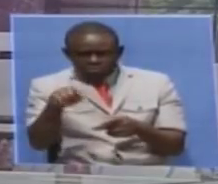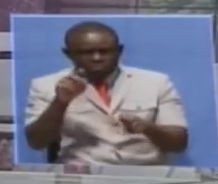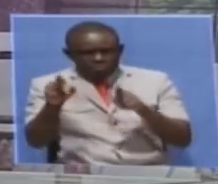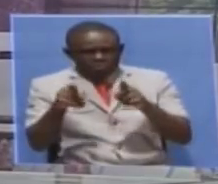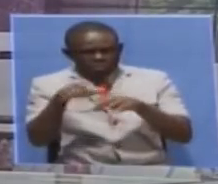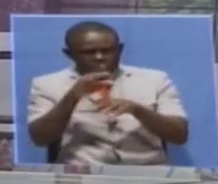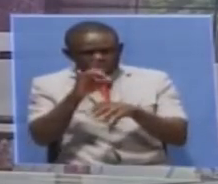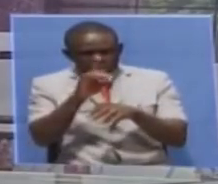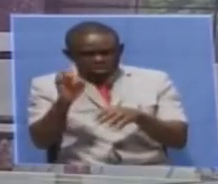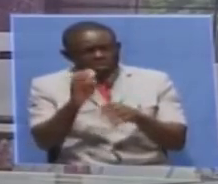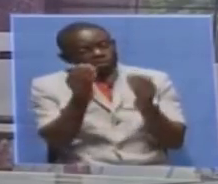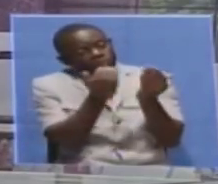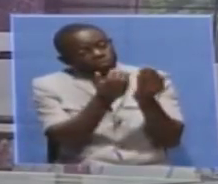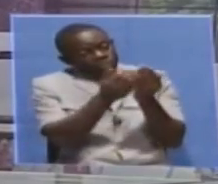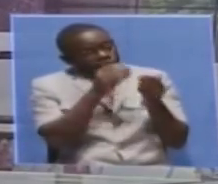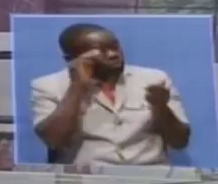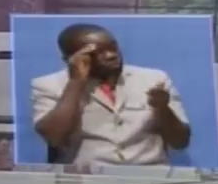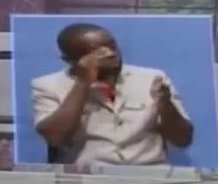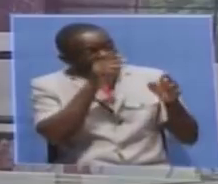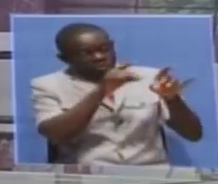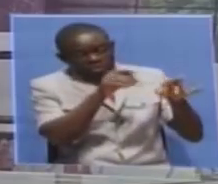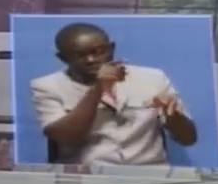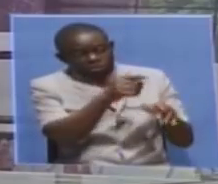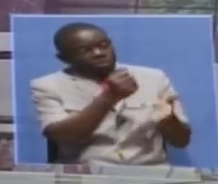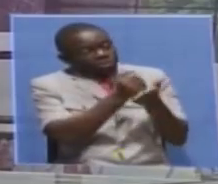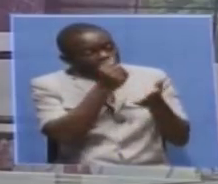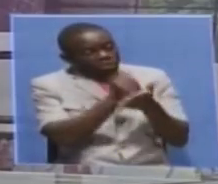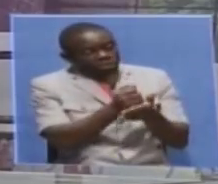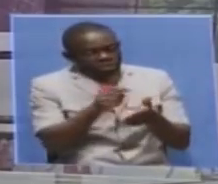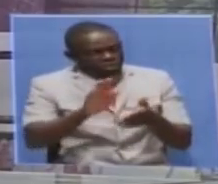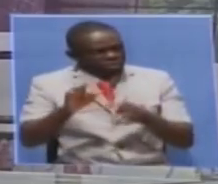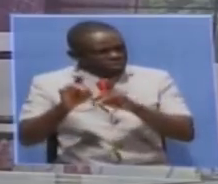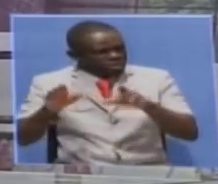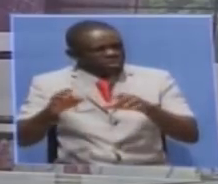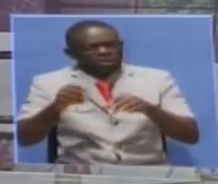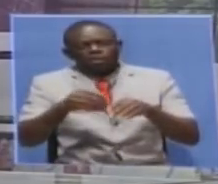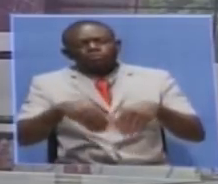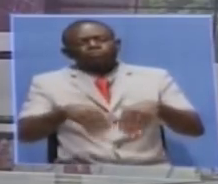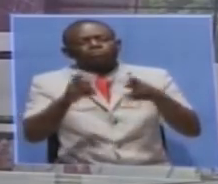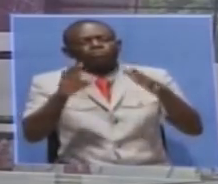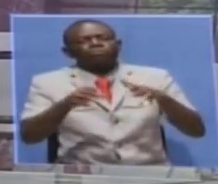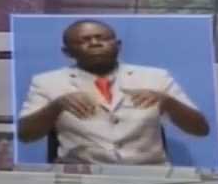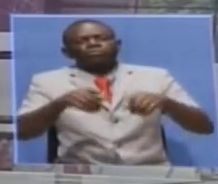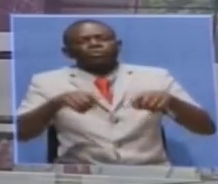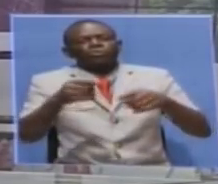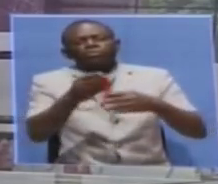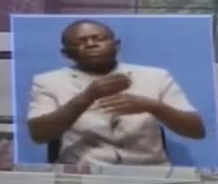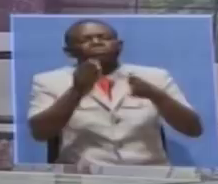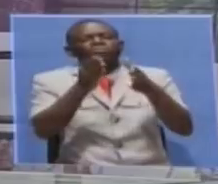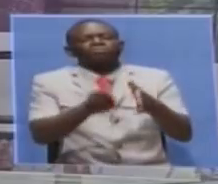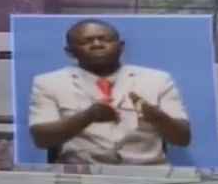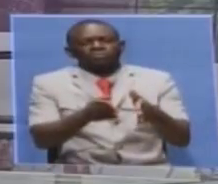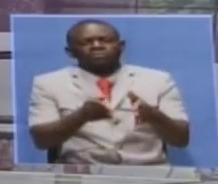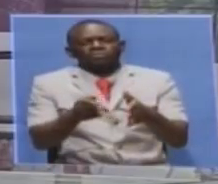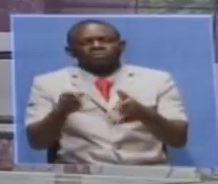of land allegedly sold off to a local investor. Group representative Abraham Manda